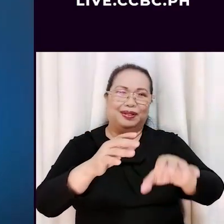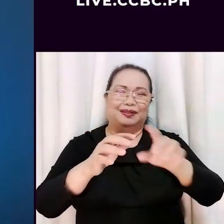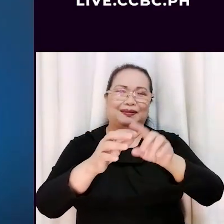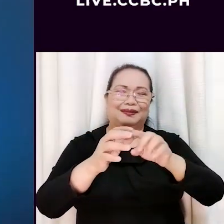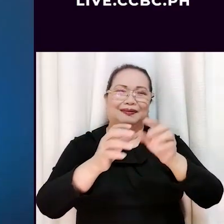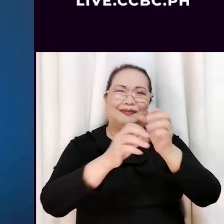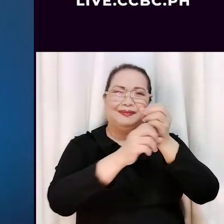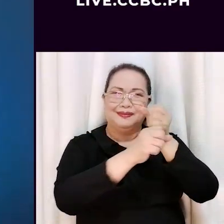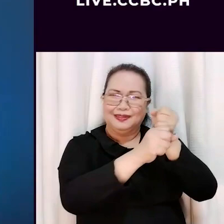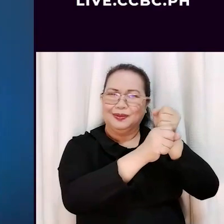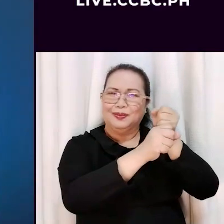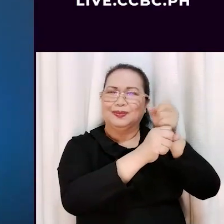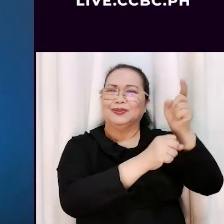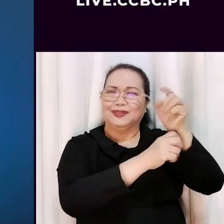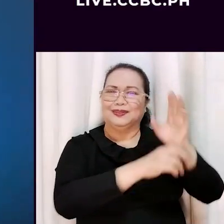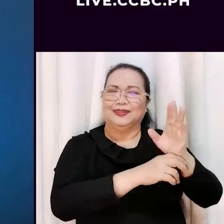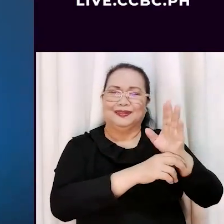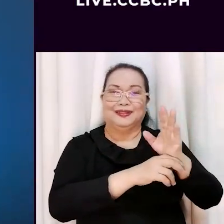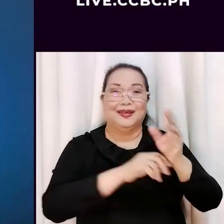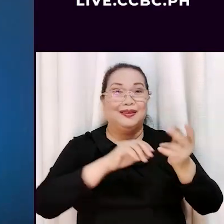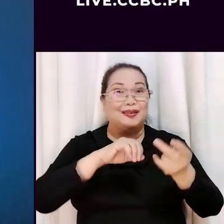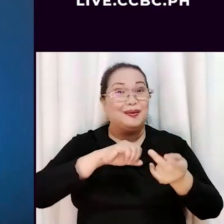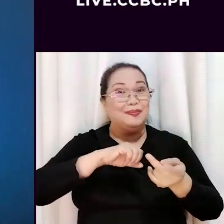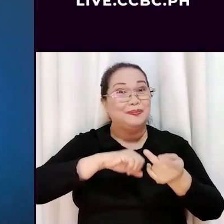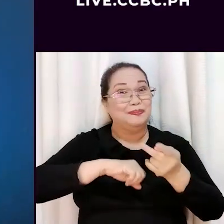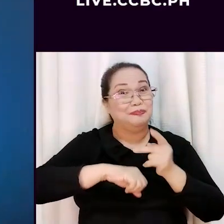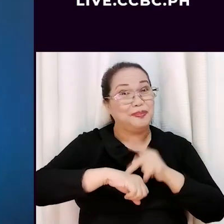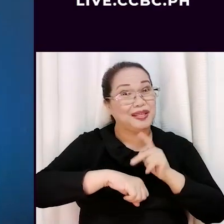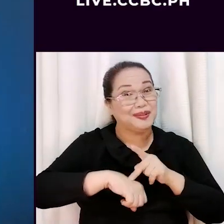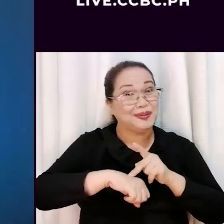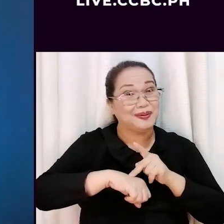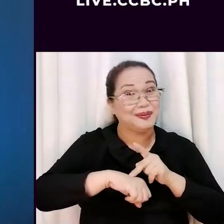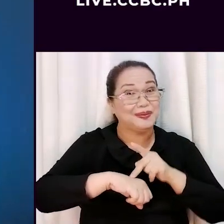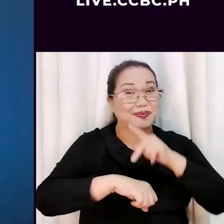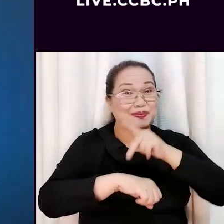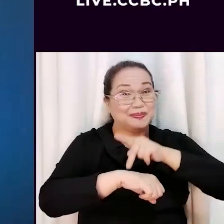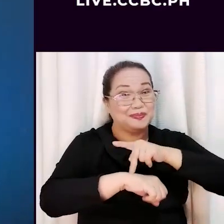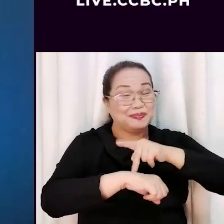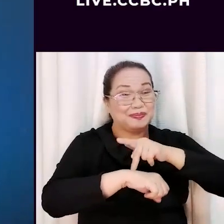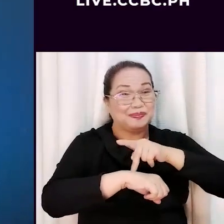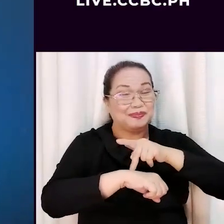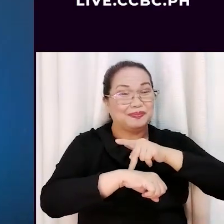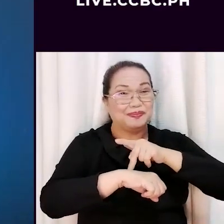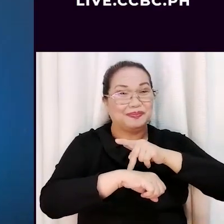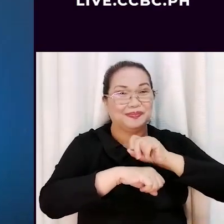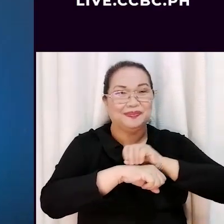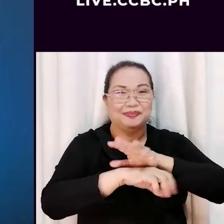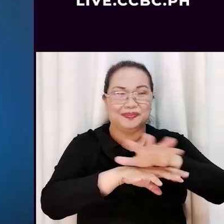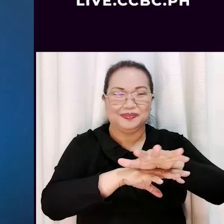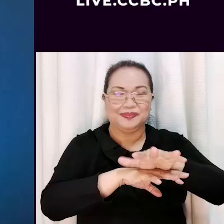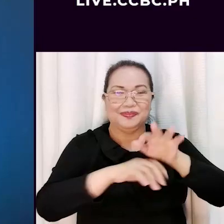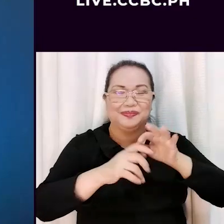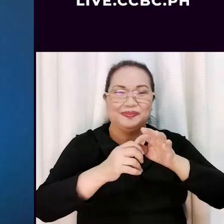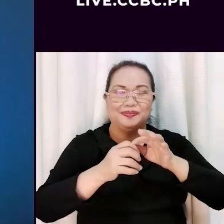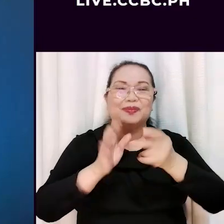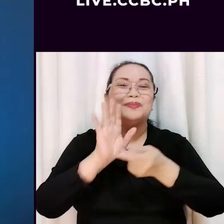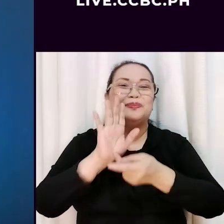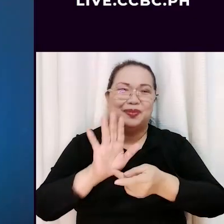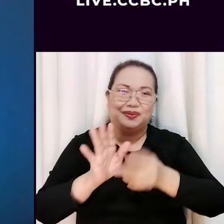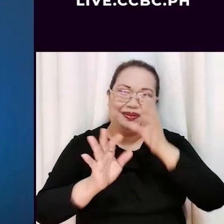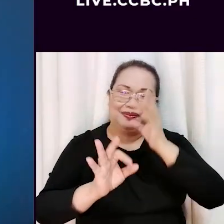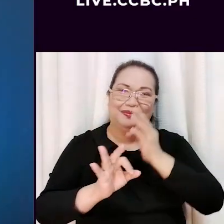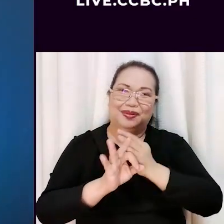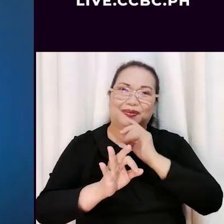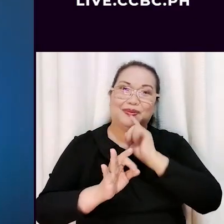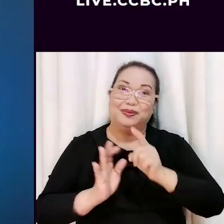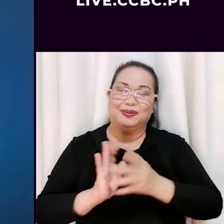Peter, alam na rin natin to, but I'll include him. Affliction brings about proven faith. Obvious to sa